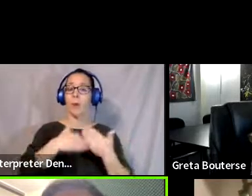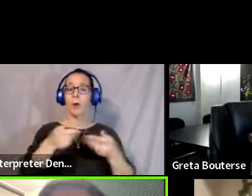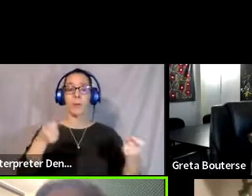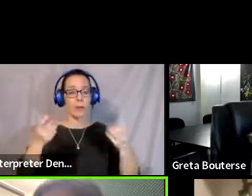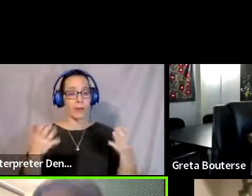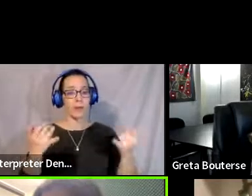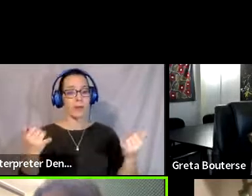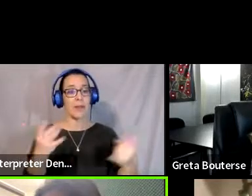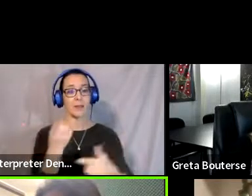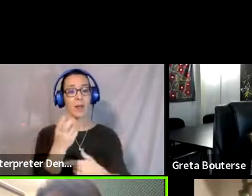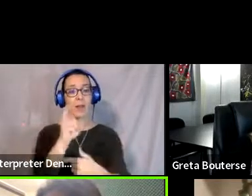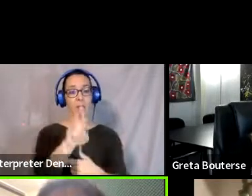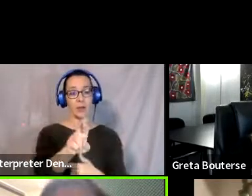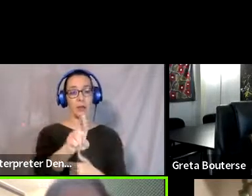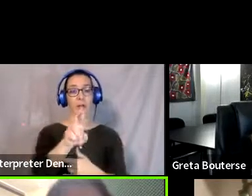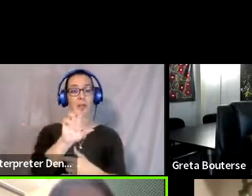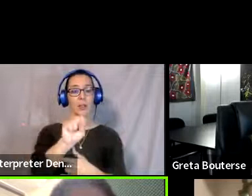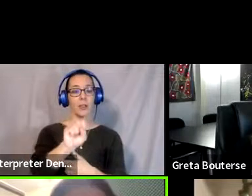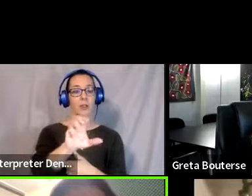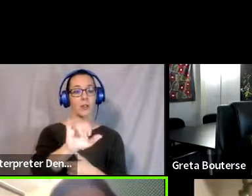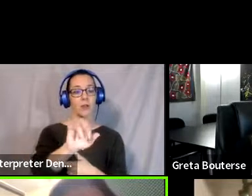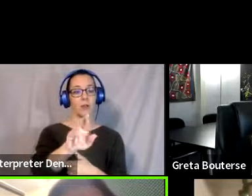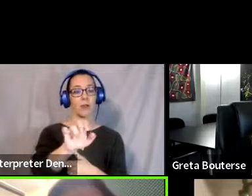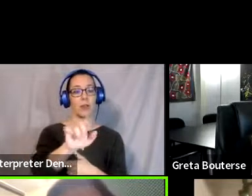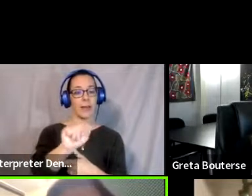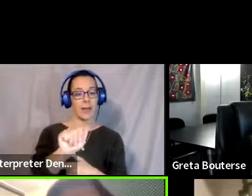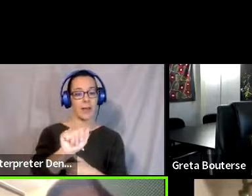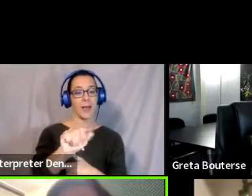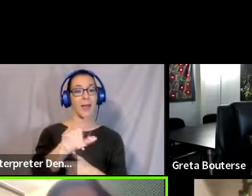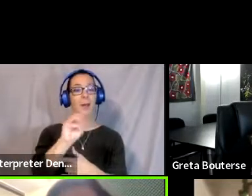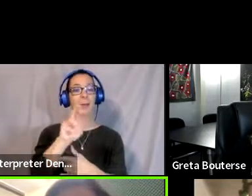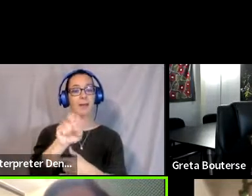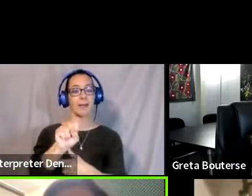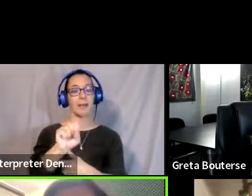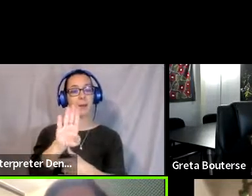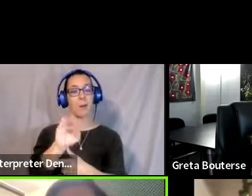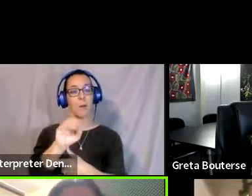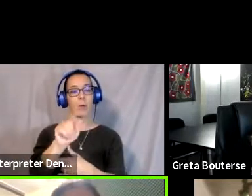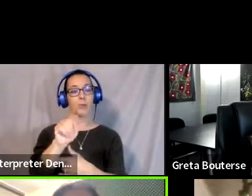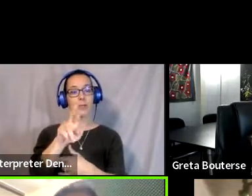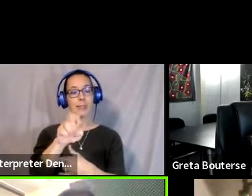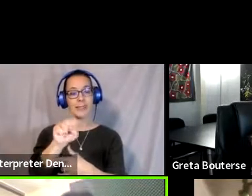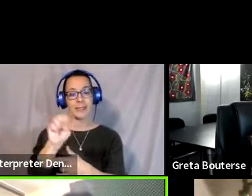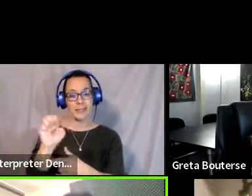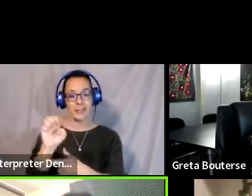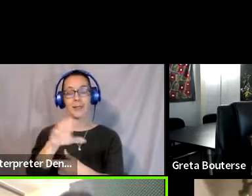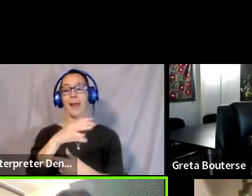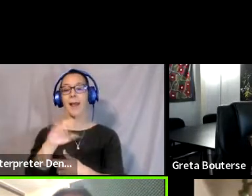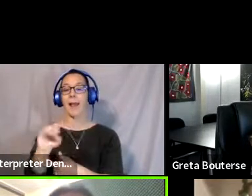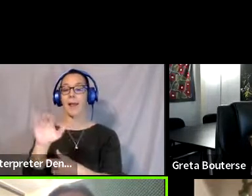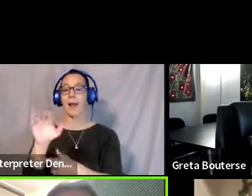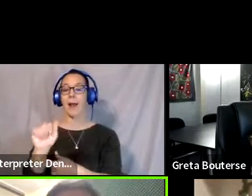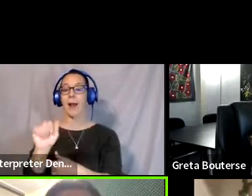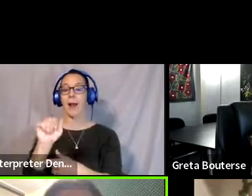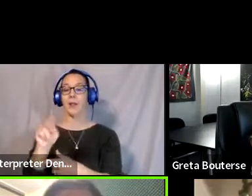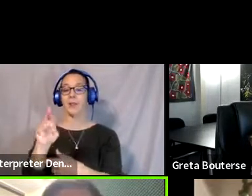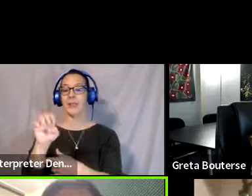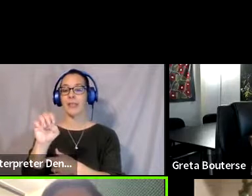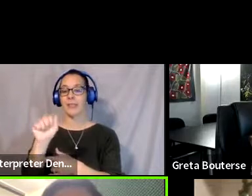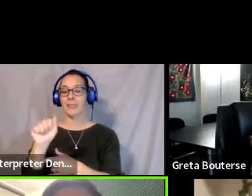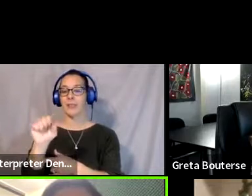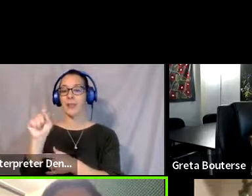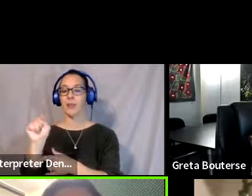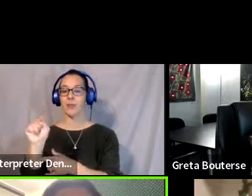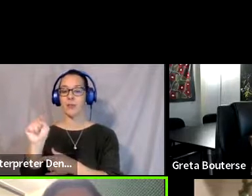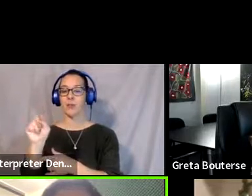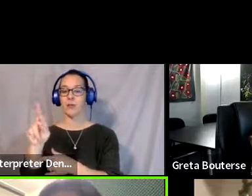Dr. Shareda, Mrs. Bowders, and Andy Trackers. Thank you for being here. And without losing too much time, I